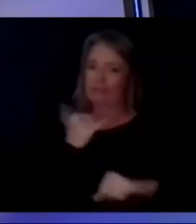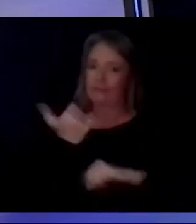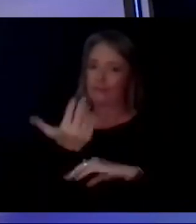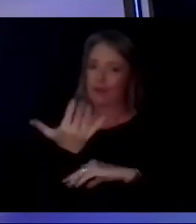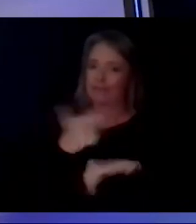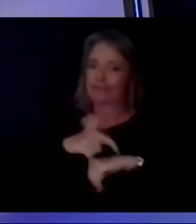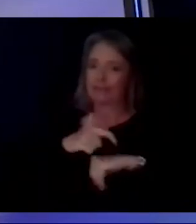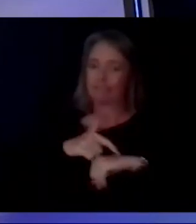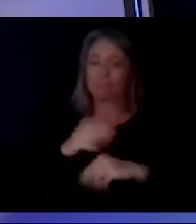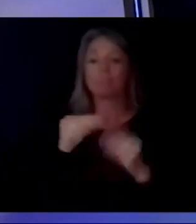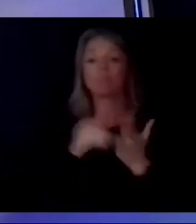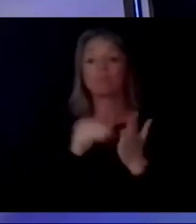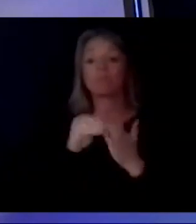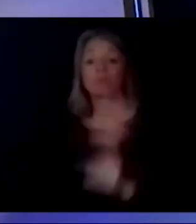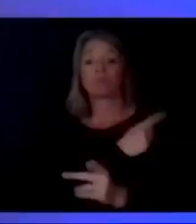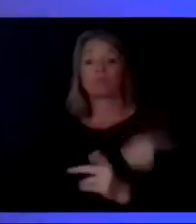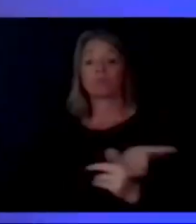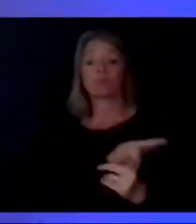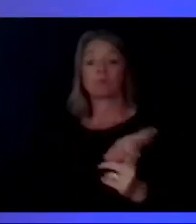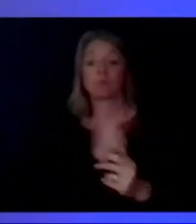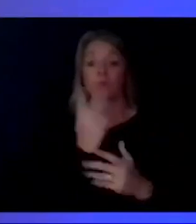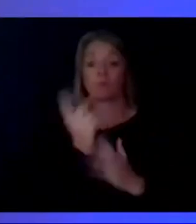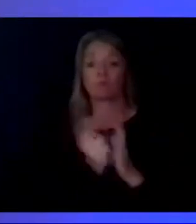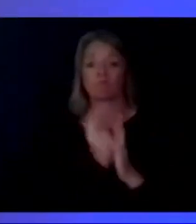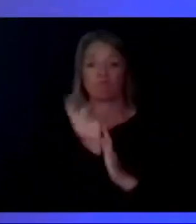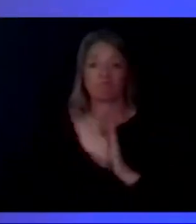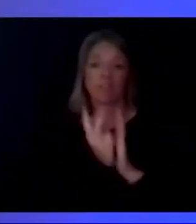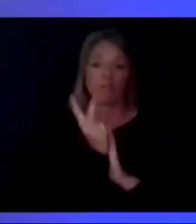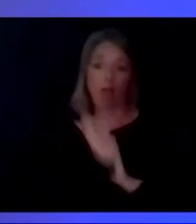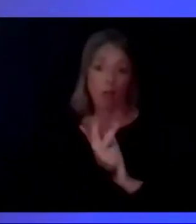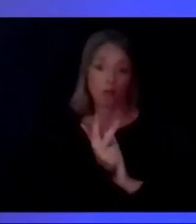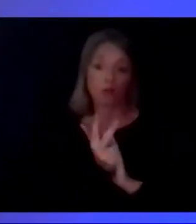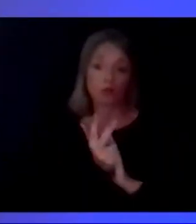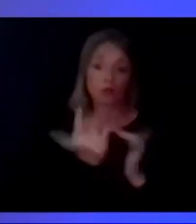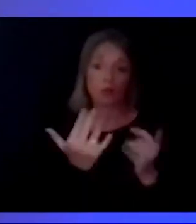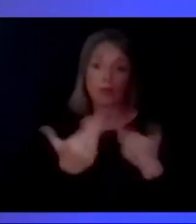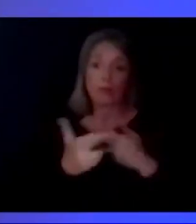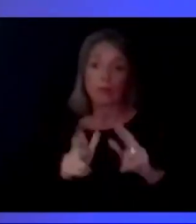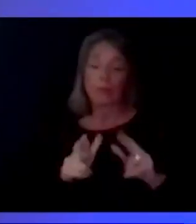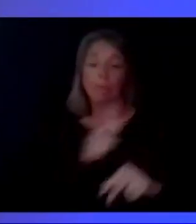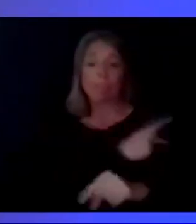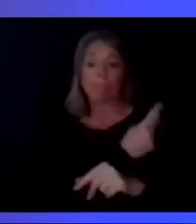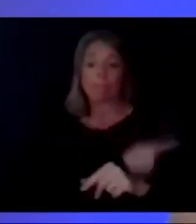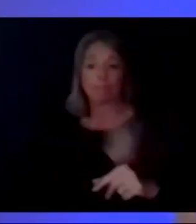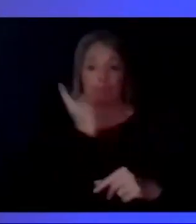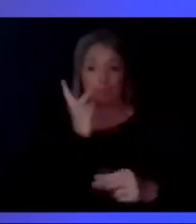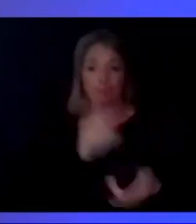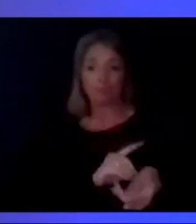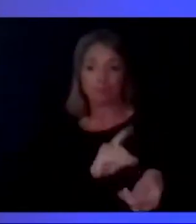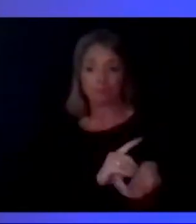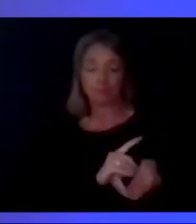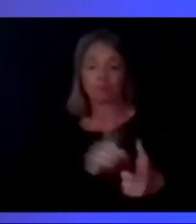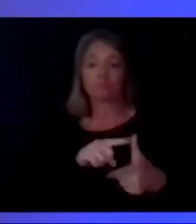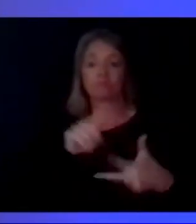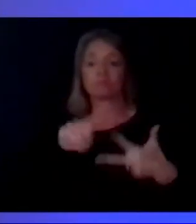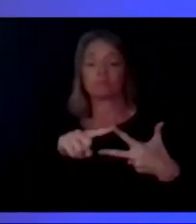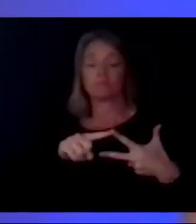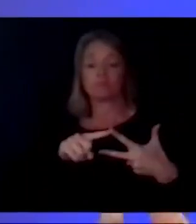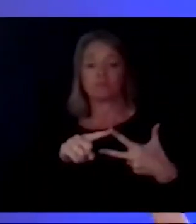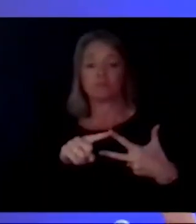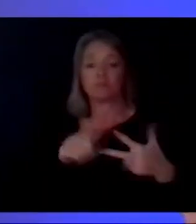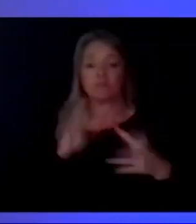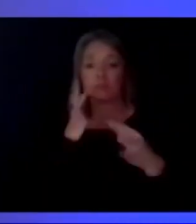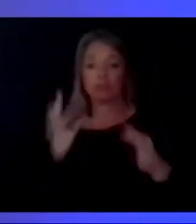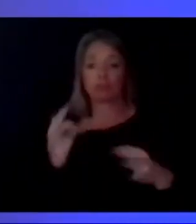are waiting in the waiting room for several hours. Once a patient is treated by the physicians and seen and we determine their cause, if they need